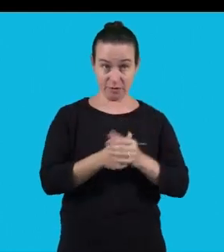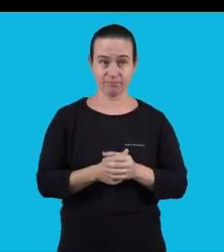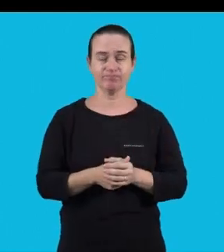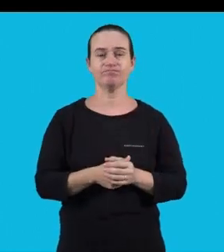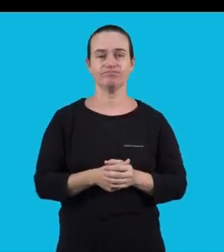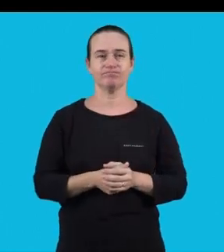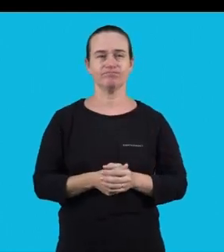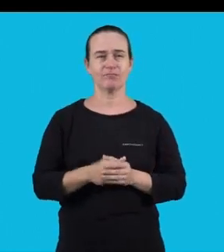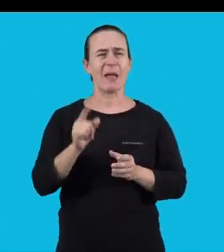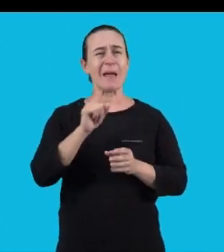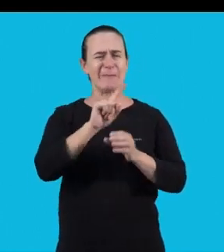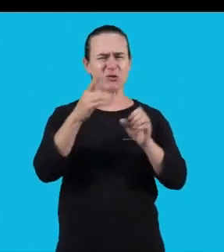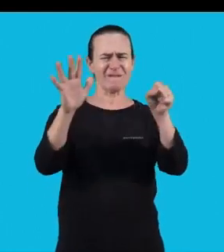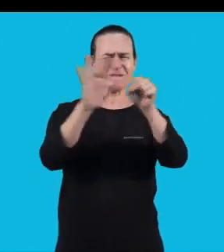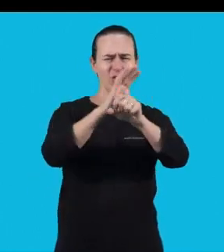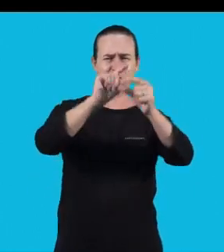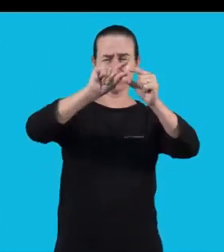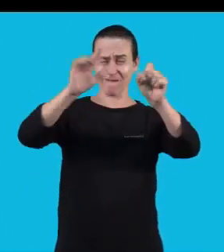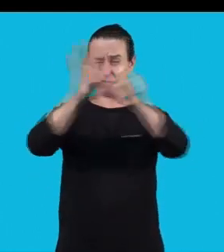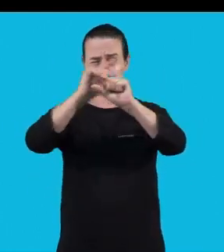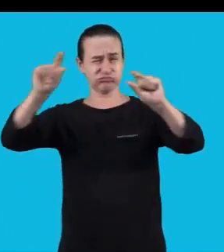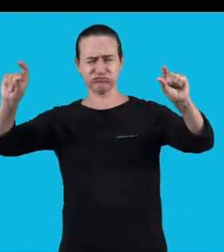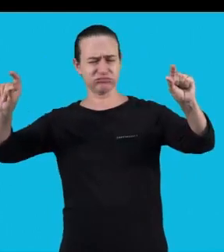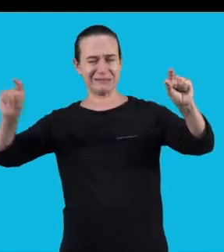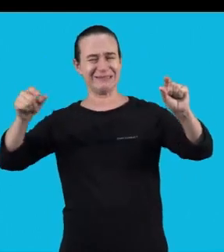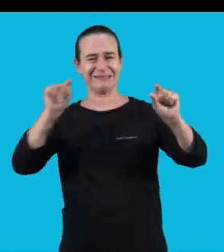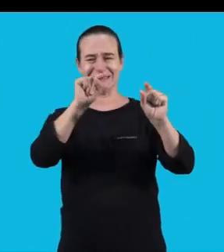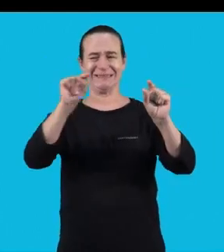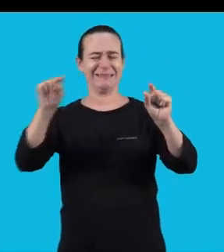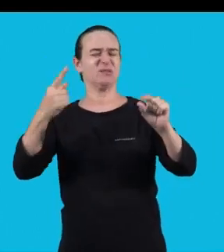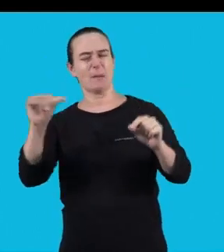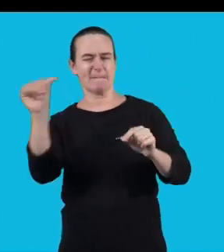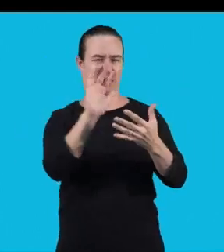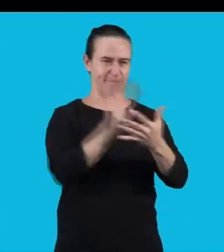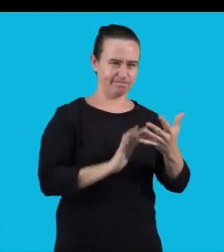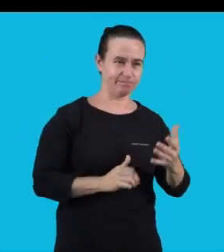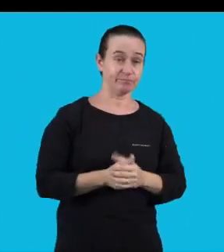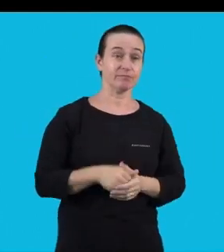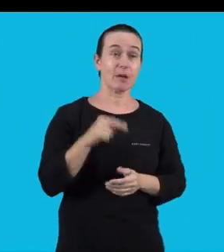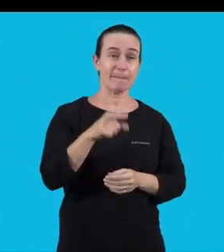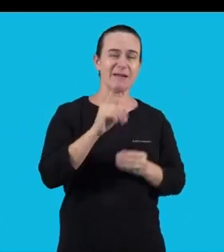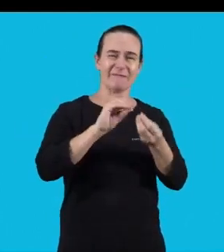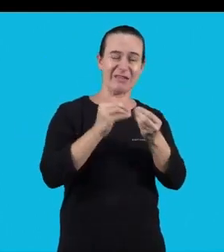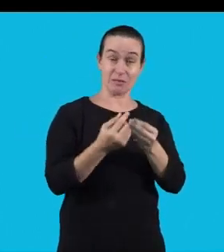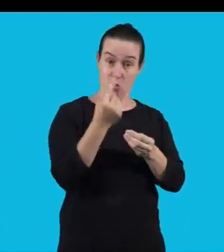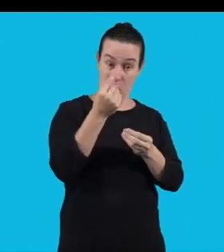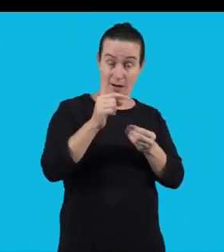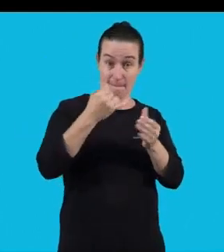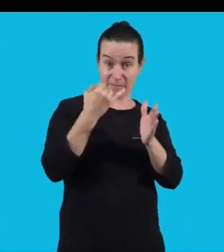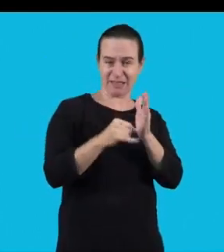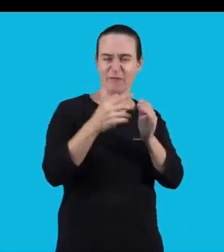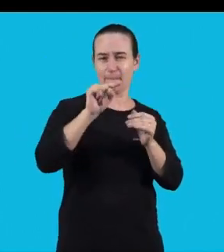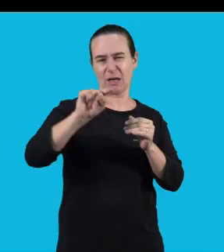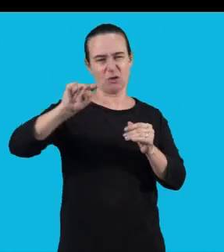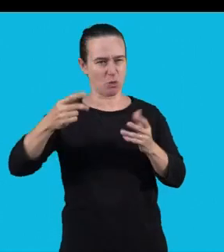3 to 6, but the whole line is not quoted, so we go back to the text. Correct the single punctuation error in the above